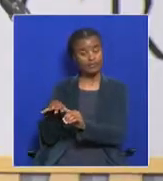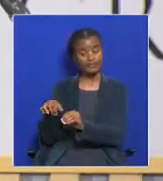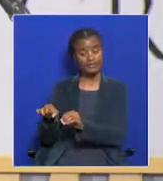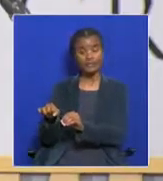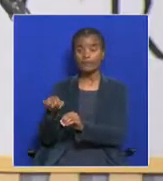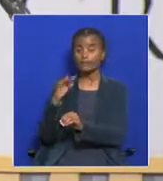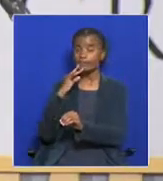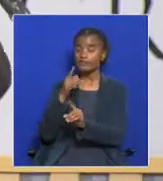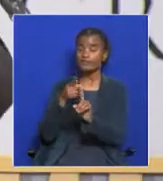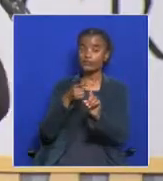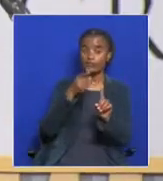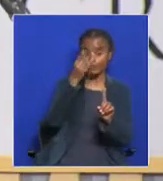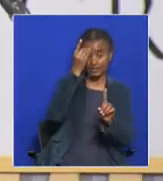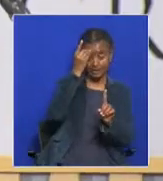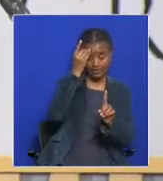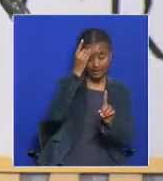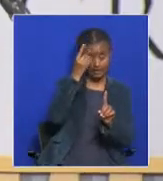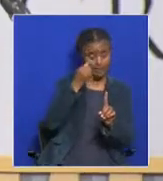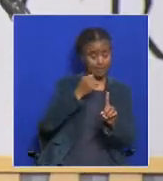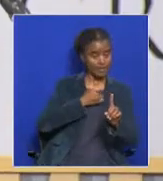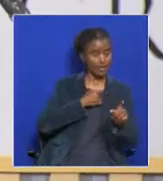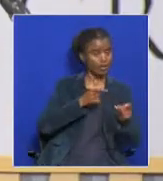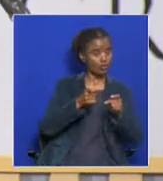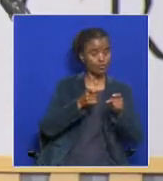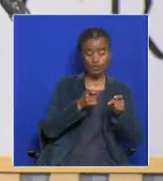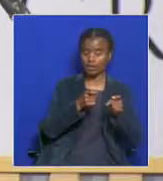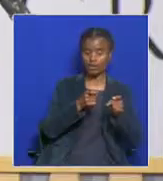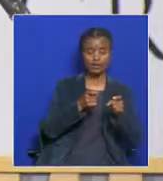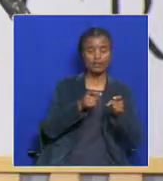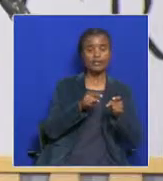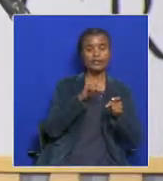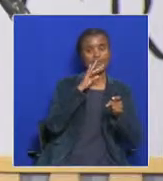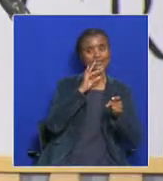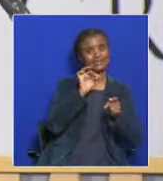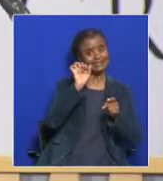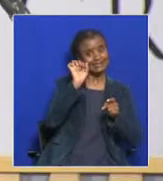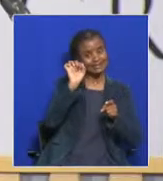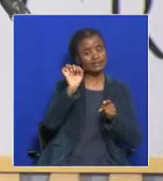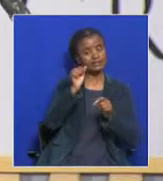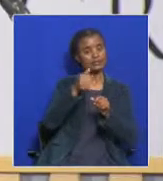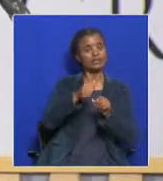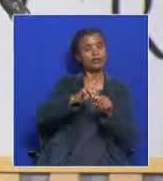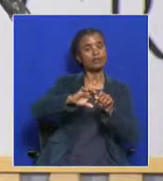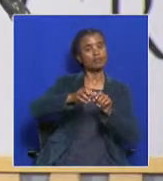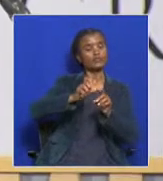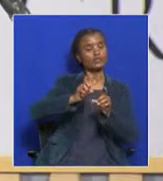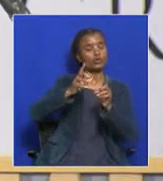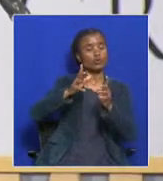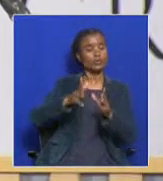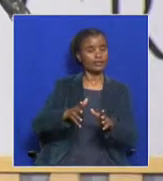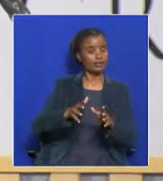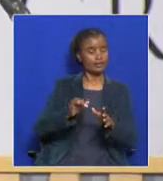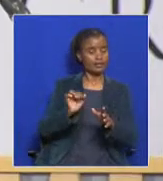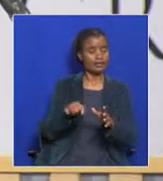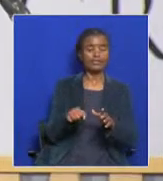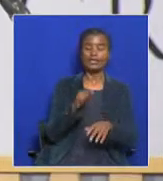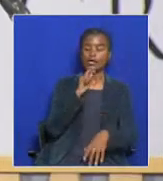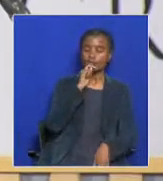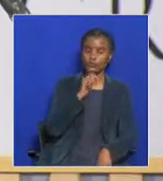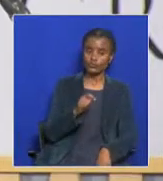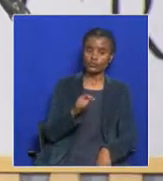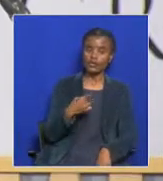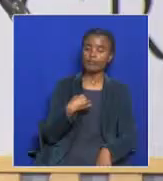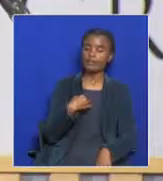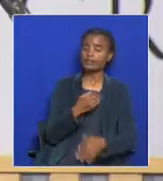control. He's a provincial commander. Yes, I do bear some sort of responsibility for those